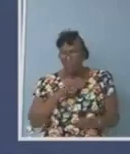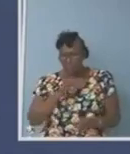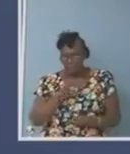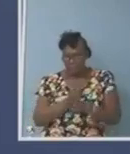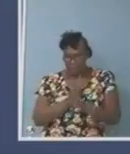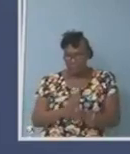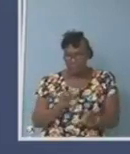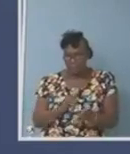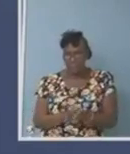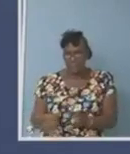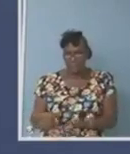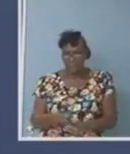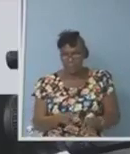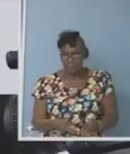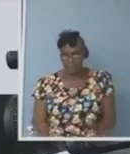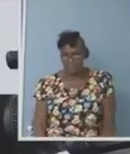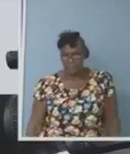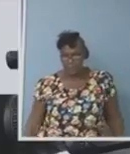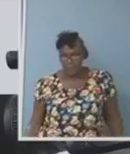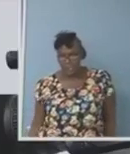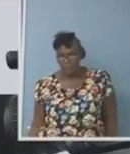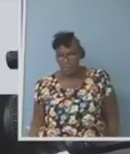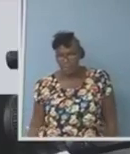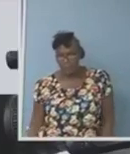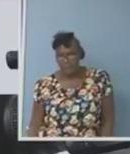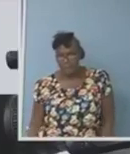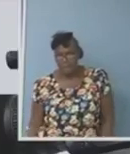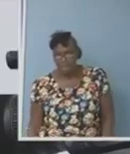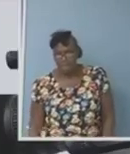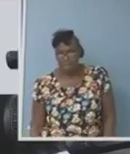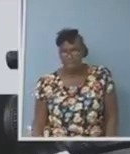way. And my final question.